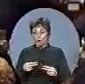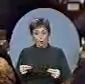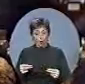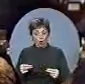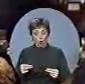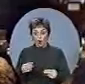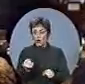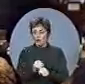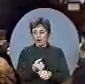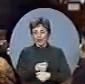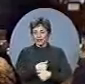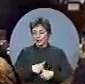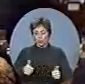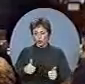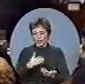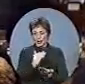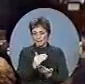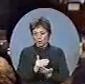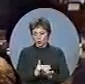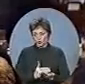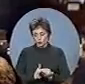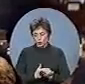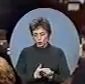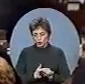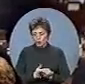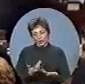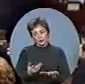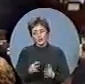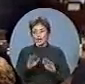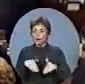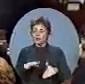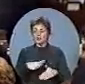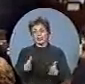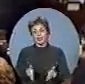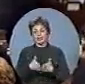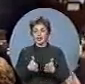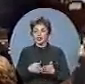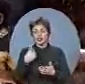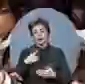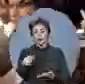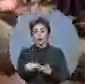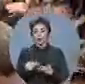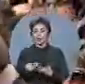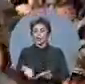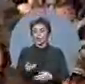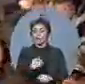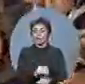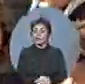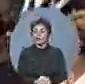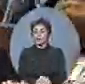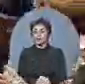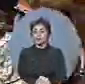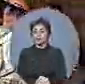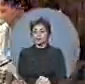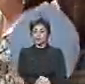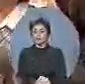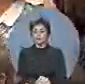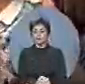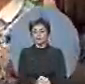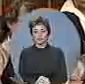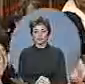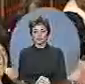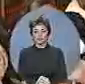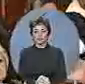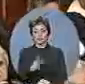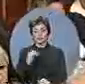not intend to do anything that will jeopardize our economy. The Honourable Member for